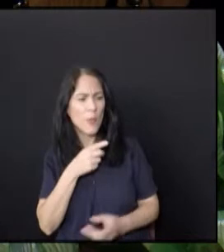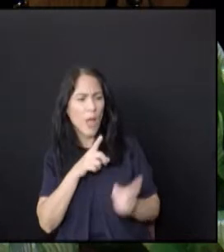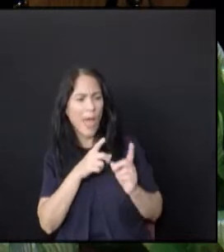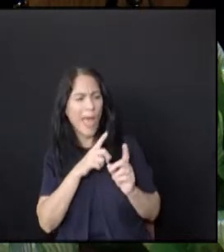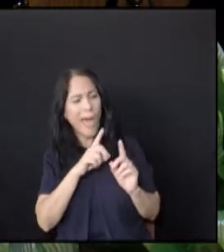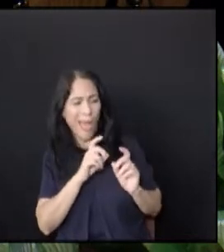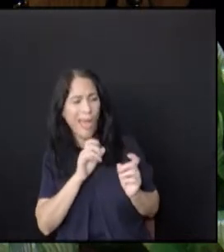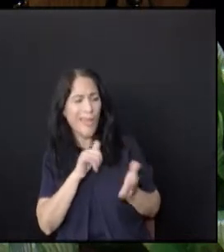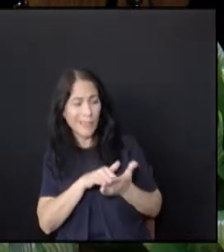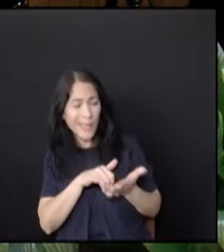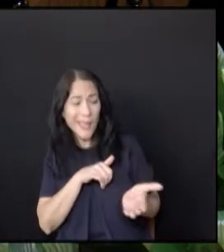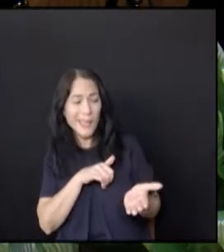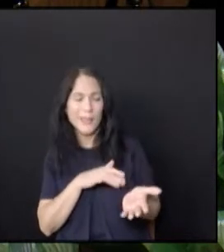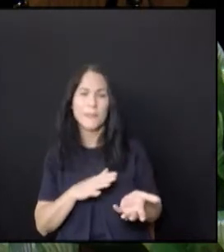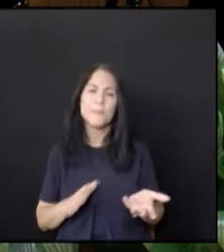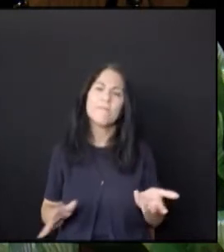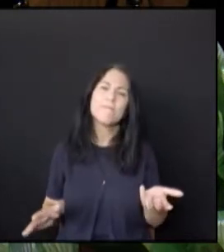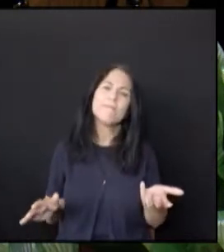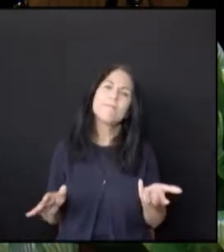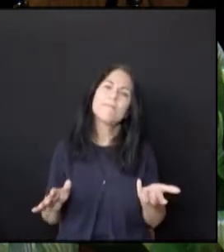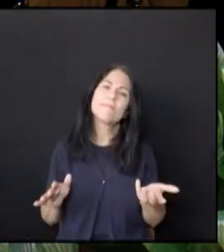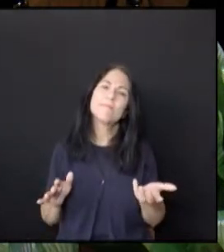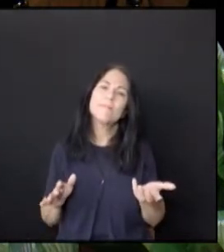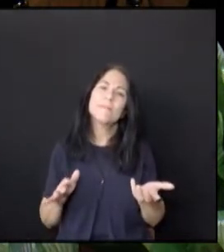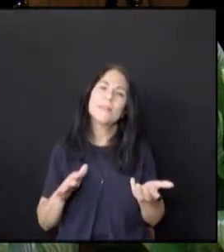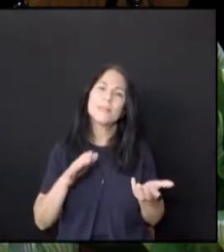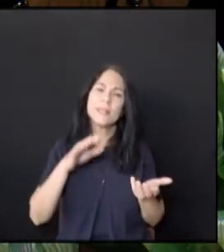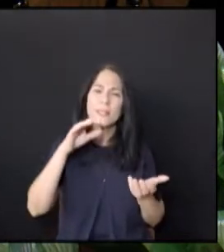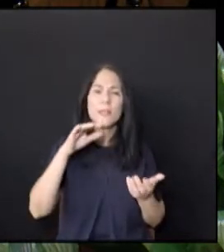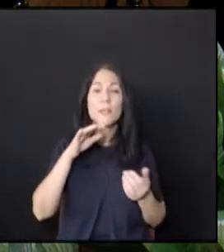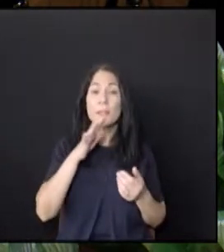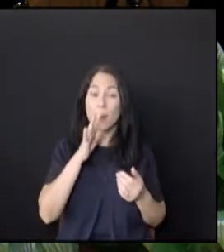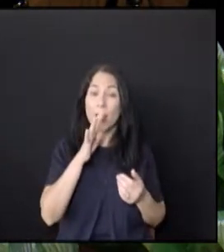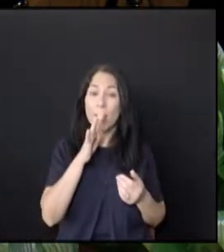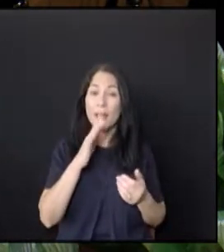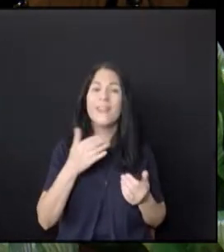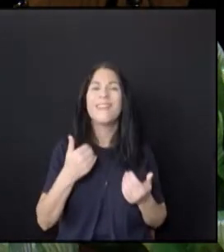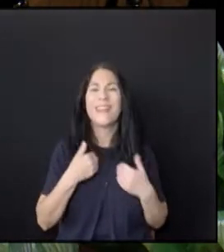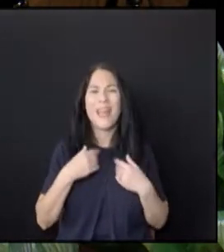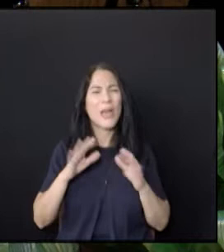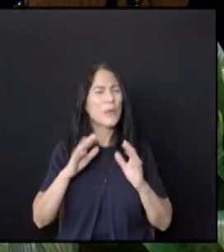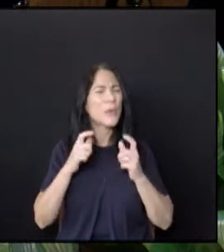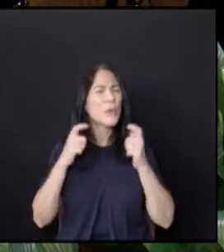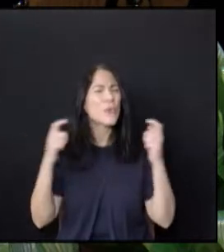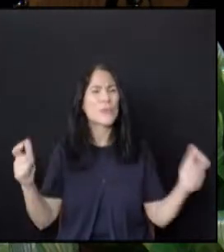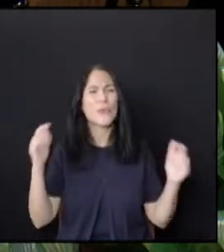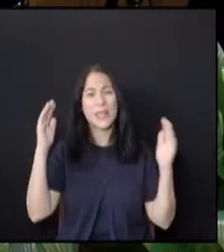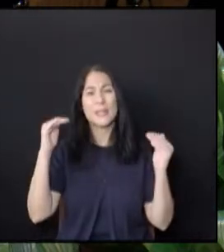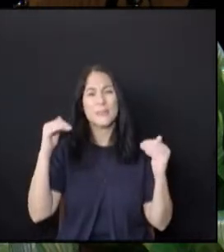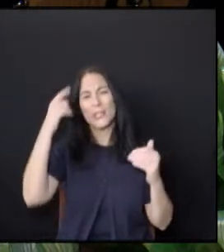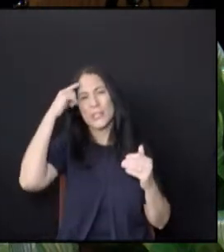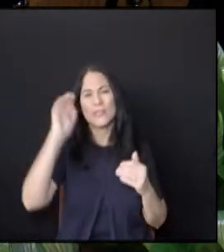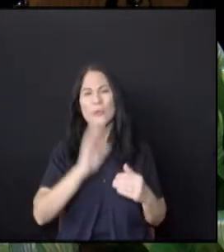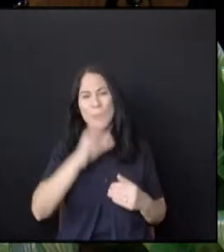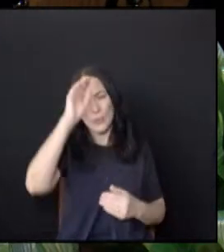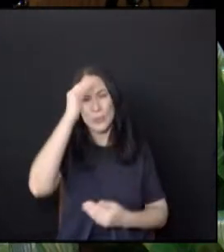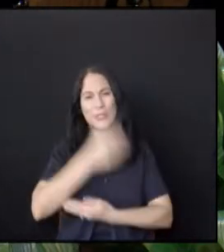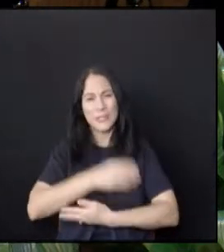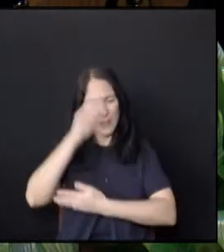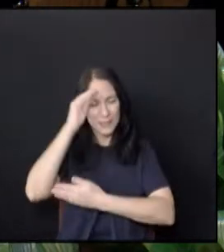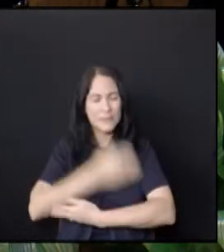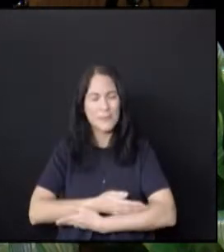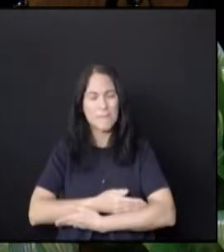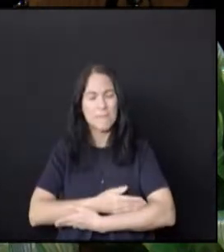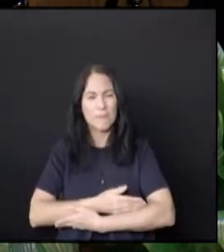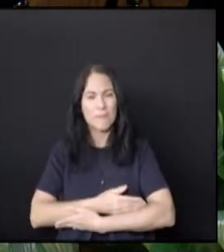The mother of James and John, these sons of Zebedee, she had great expectations for her sons, which perhaps they indeed shared.